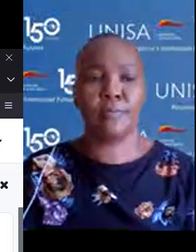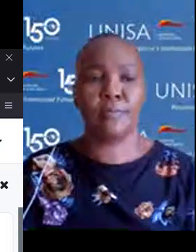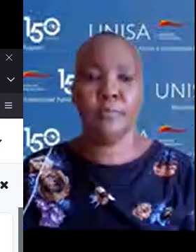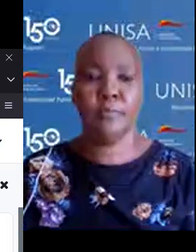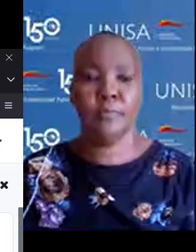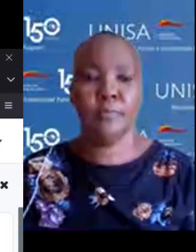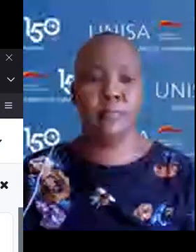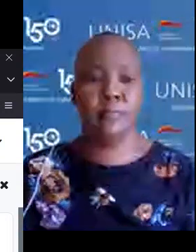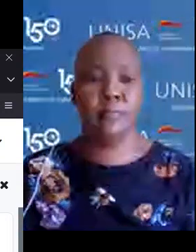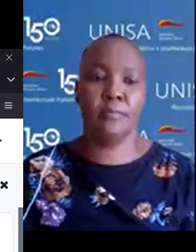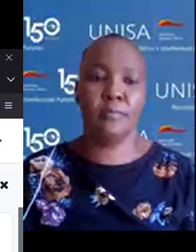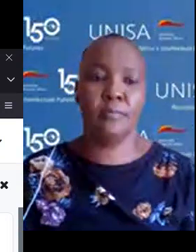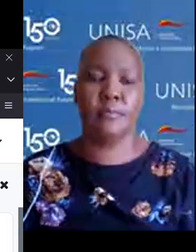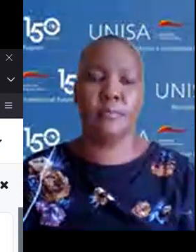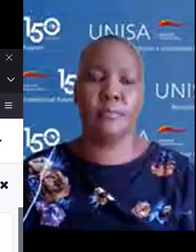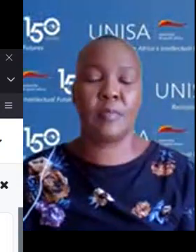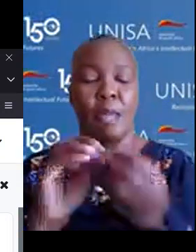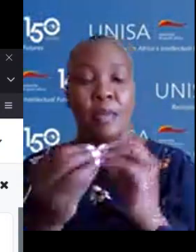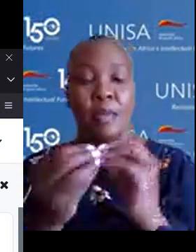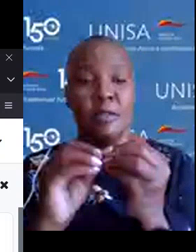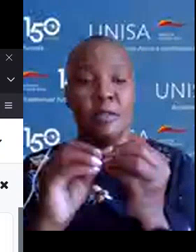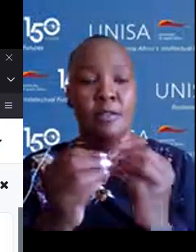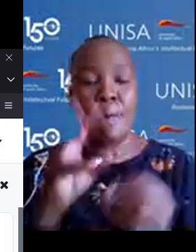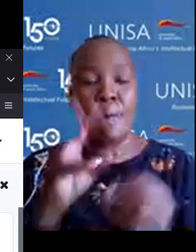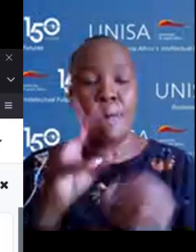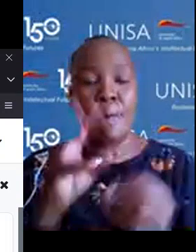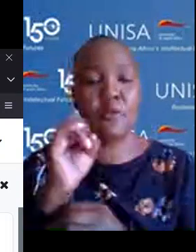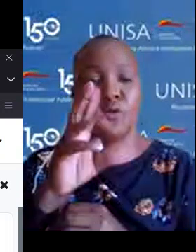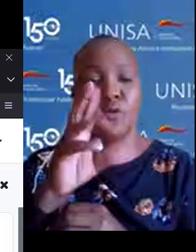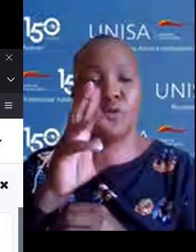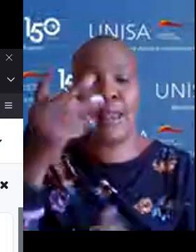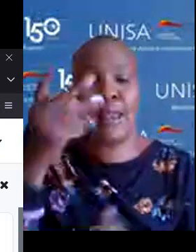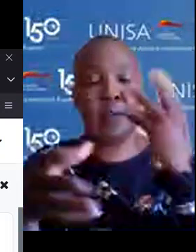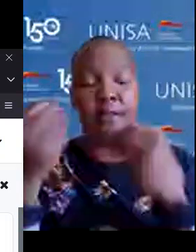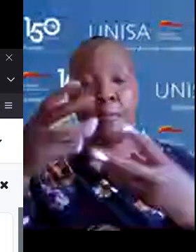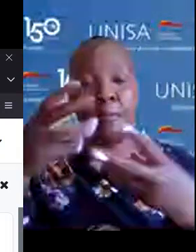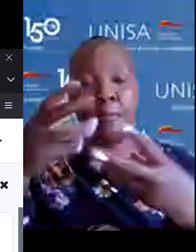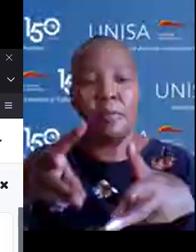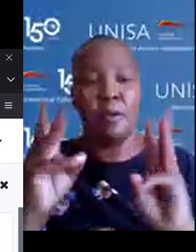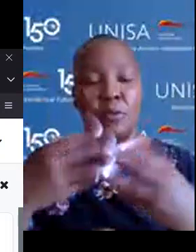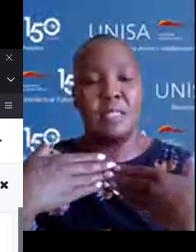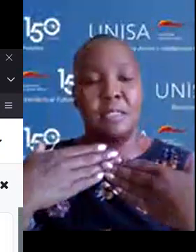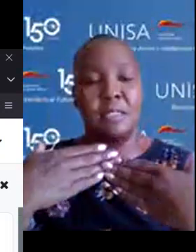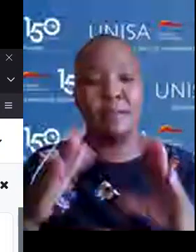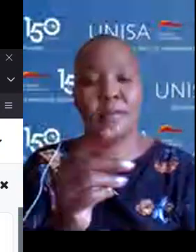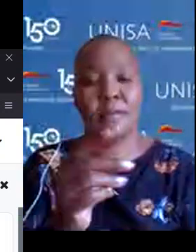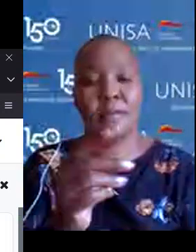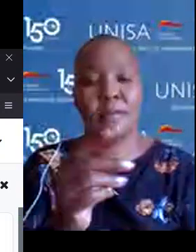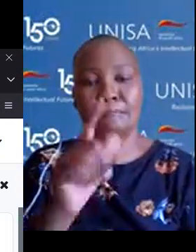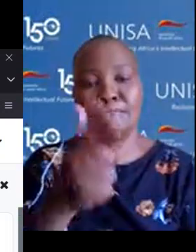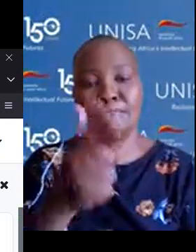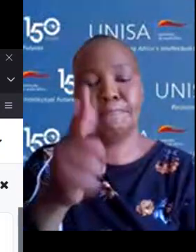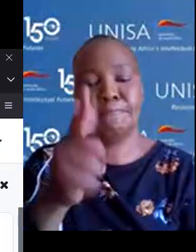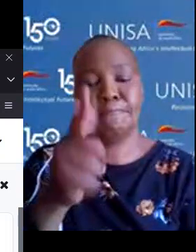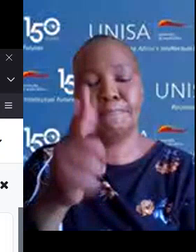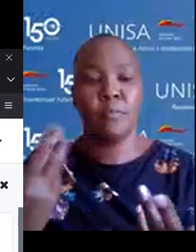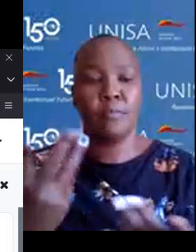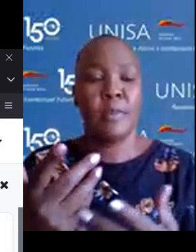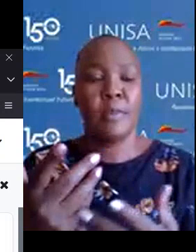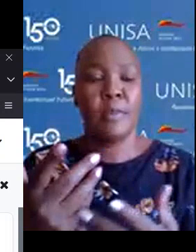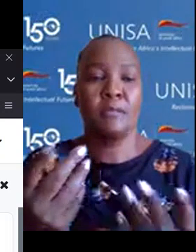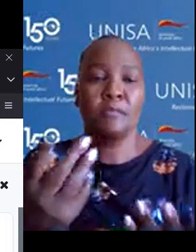So this Create a Microsoft Learn path, learning path, we will get started with that a little bit later once we will